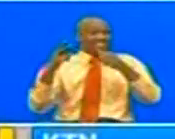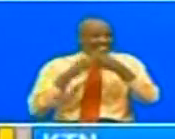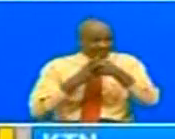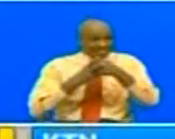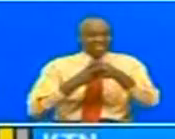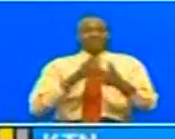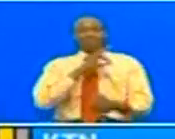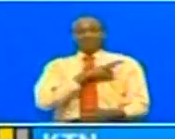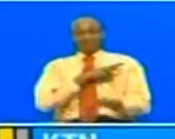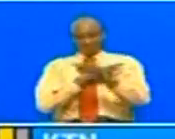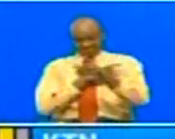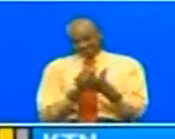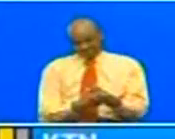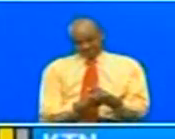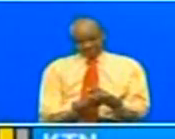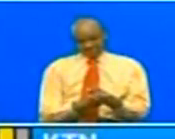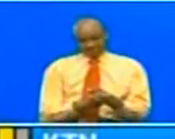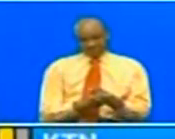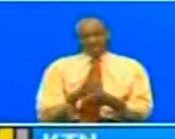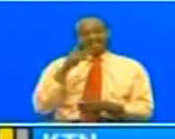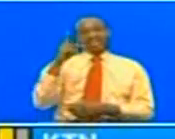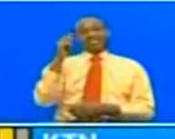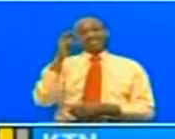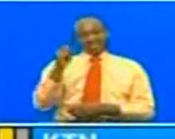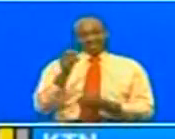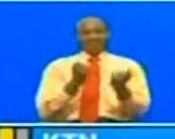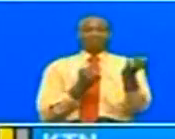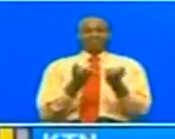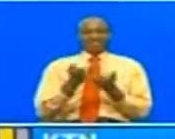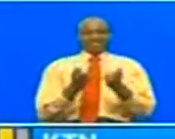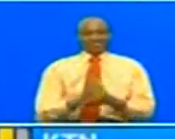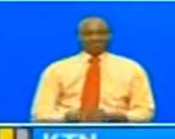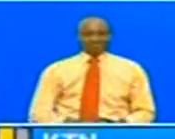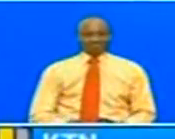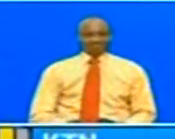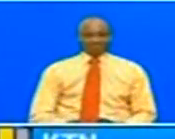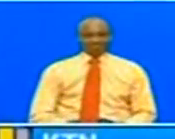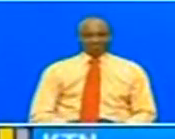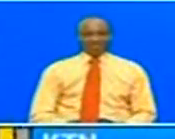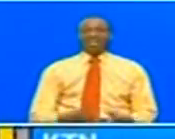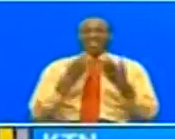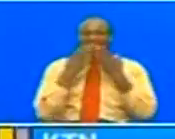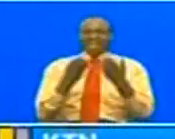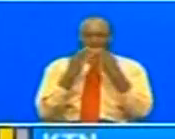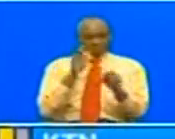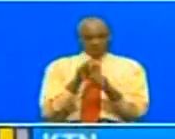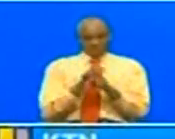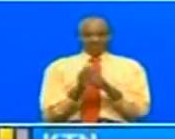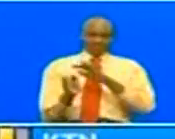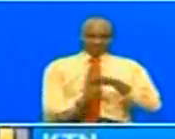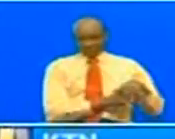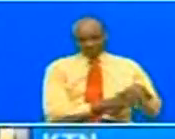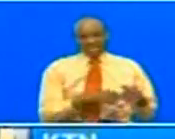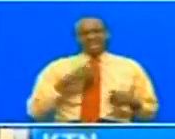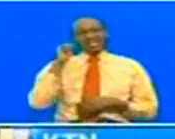in net profit. Joy Doreen Bira, KTN Business. Many thanks there, Joy. And moving